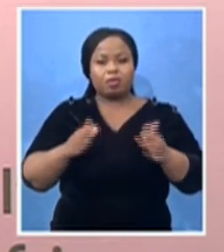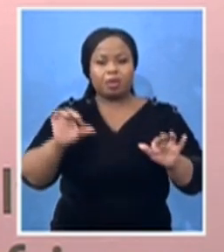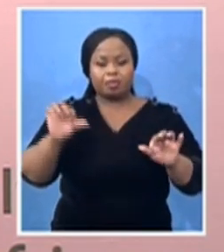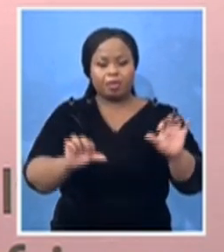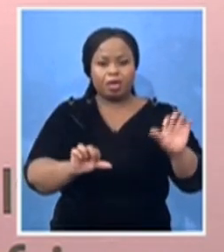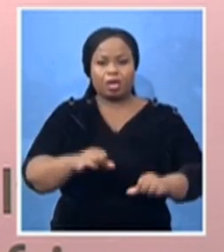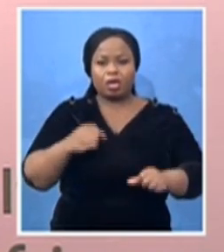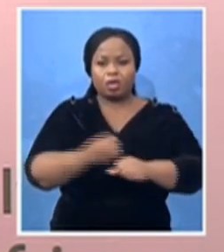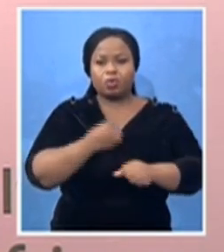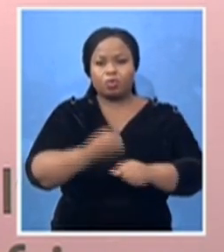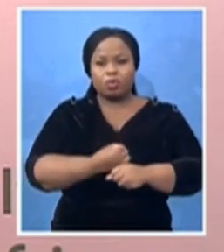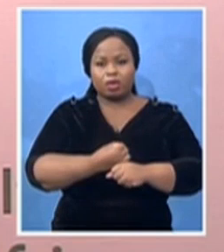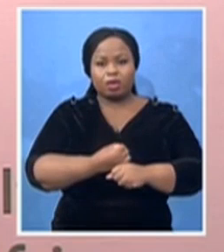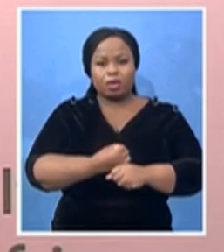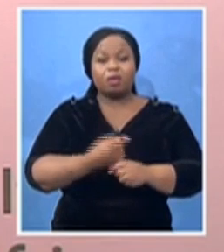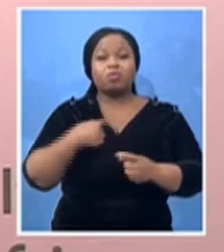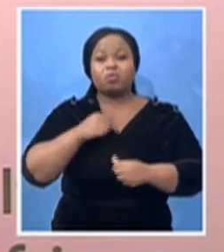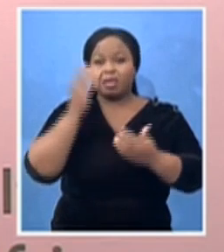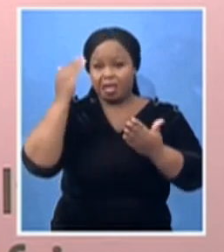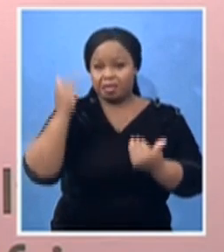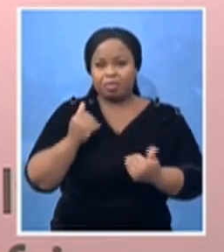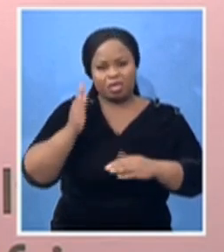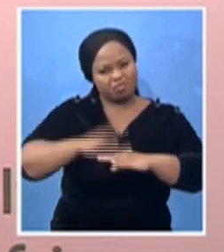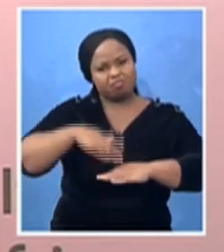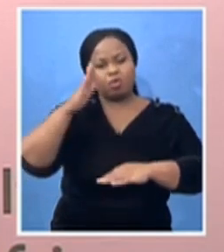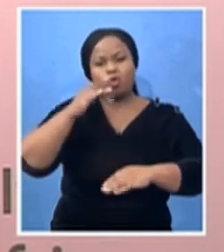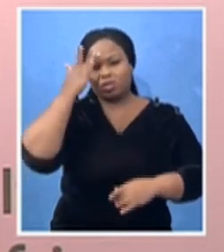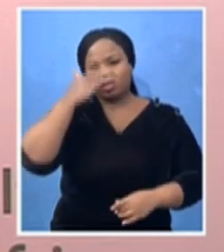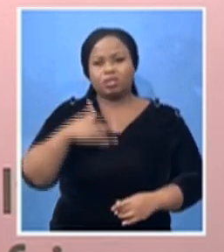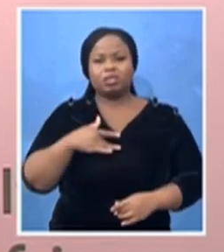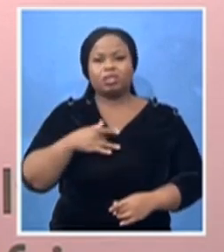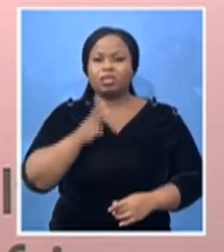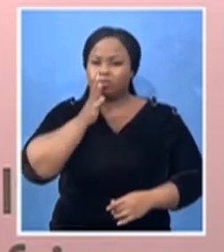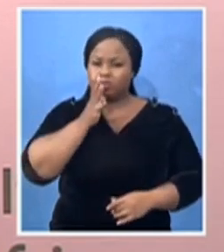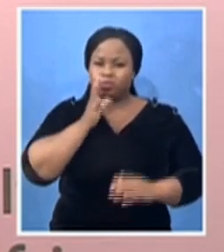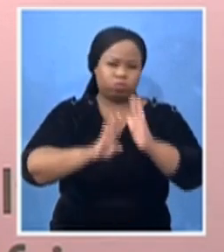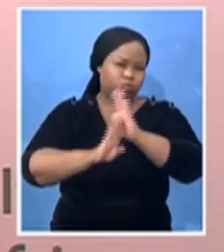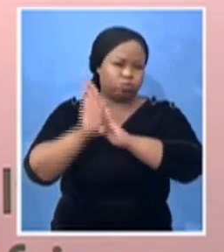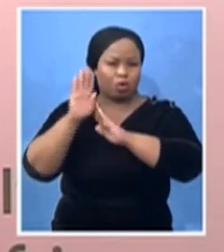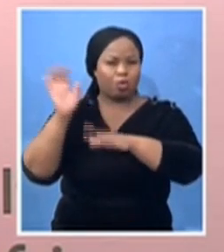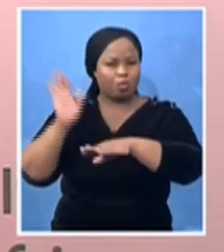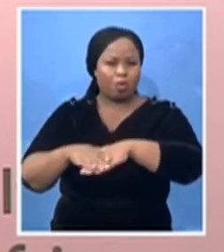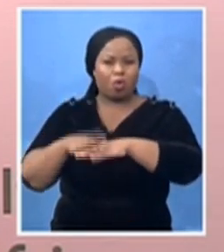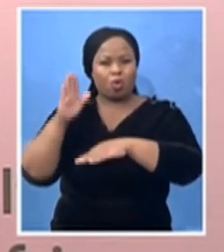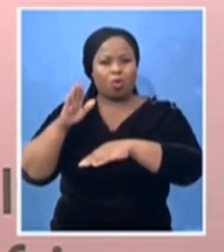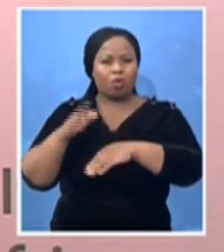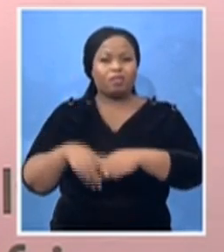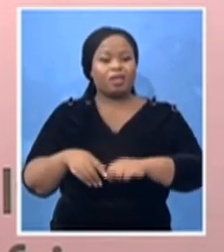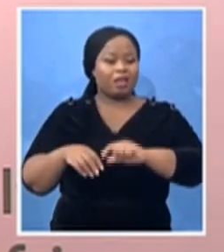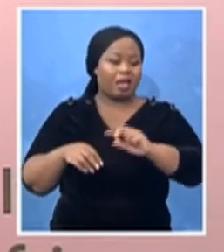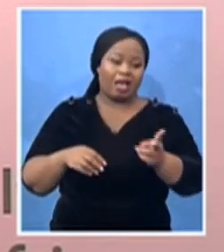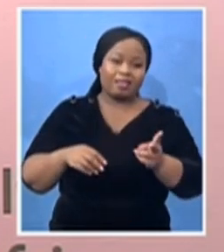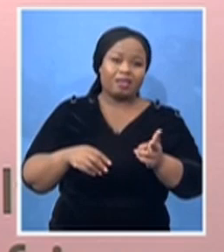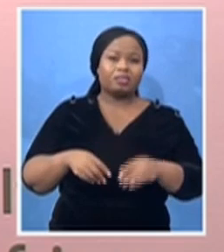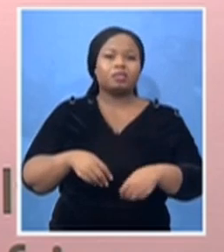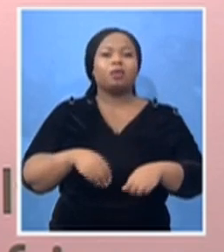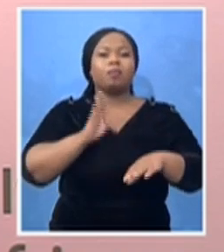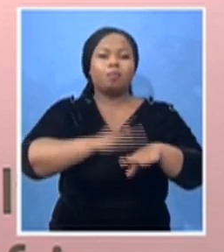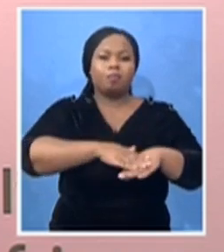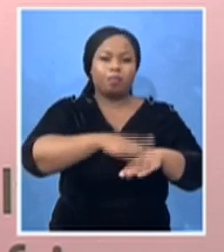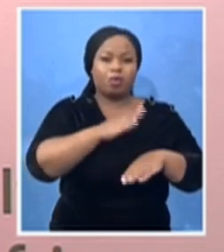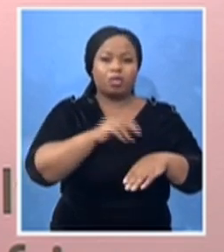start rising in more provinces than Western Cape, more than what we are seeing now. And